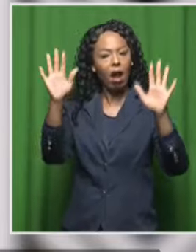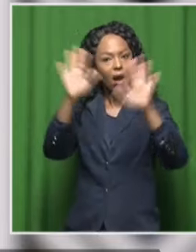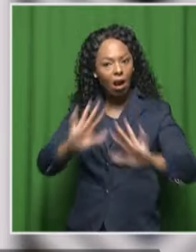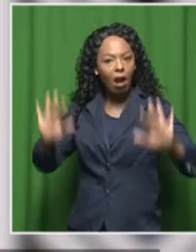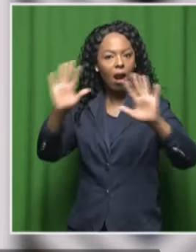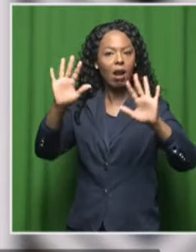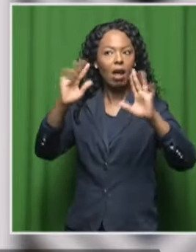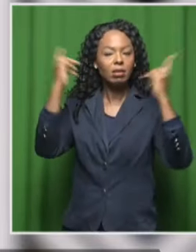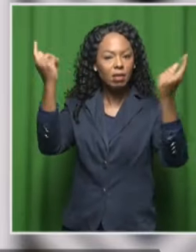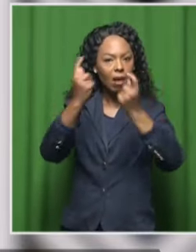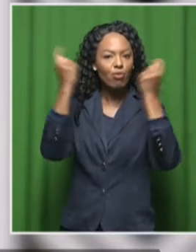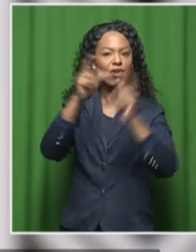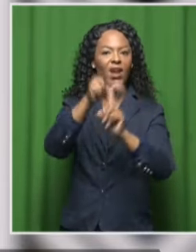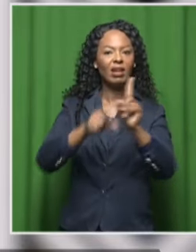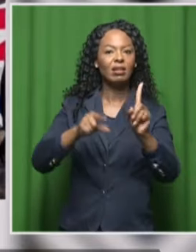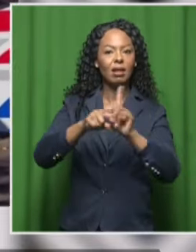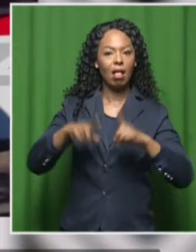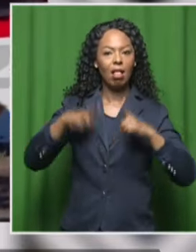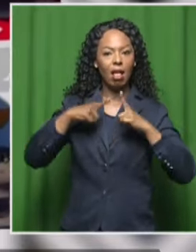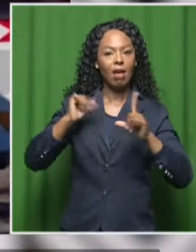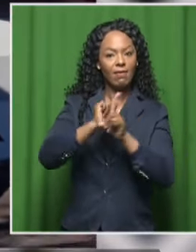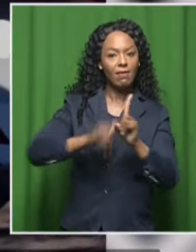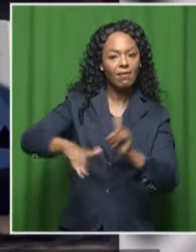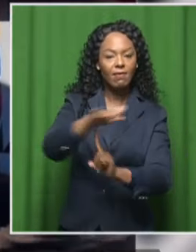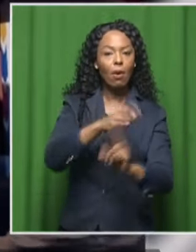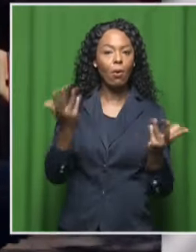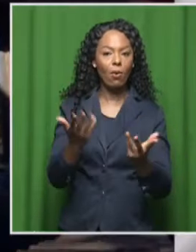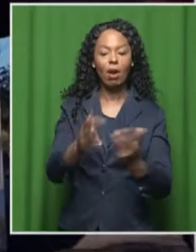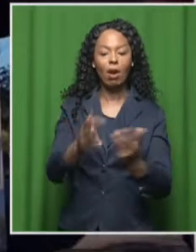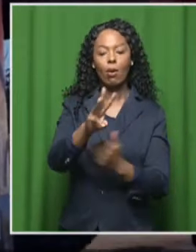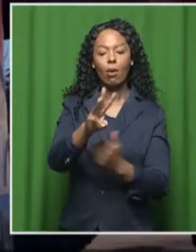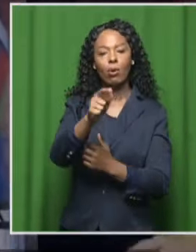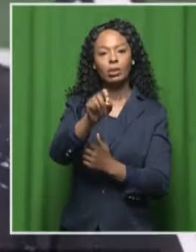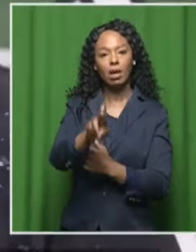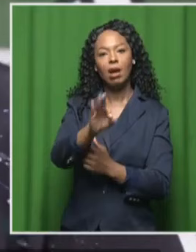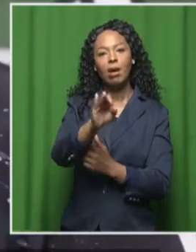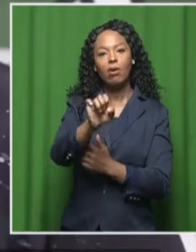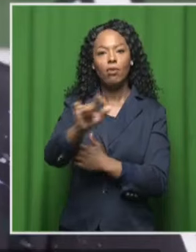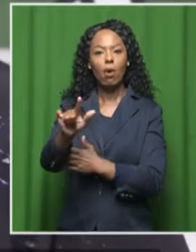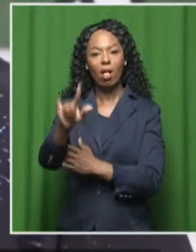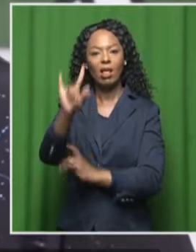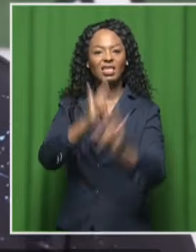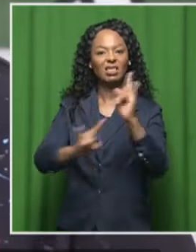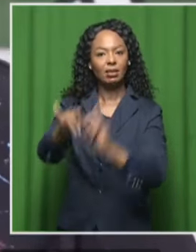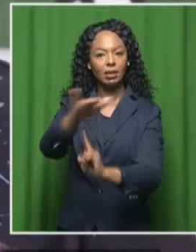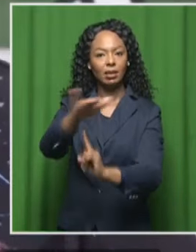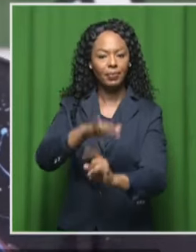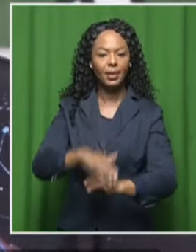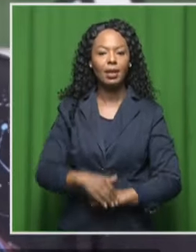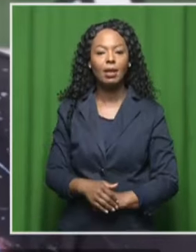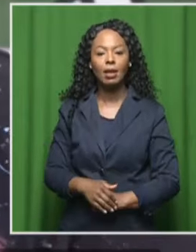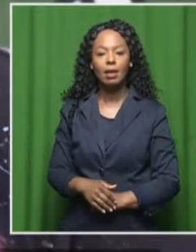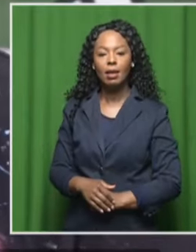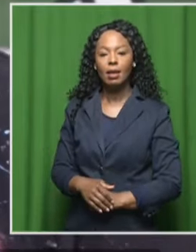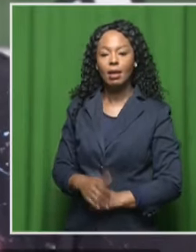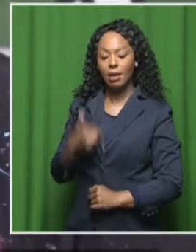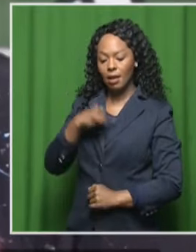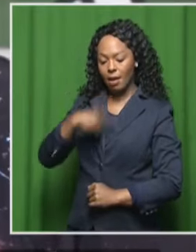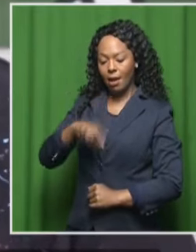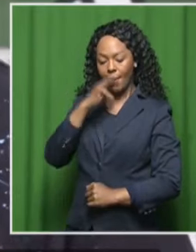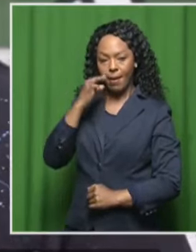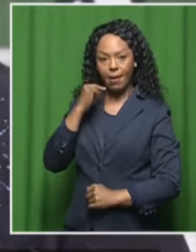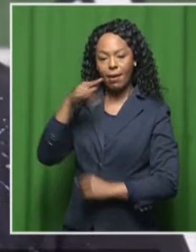recently unveiled at Waterfall City. My name is Kumbala Masango. What sparked my creativity in